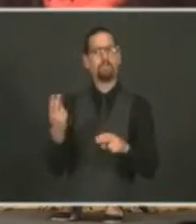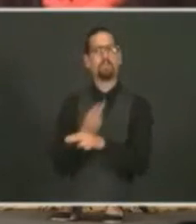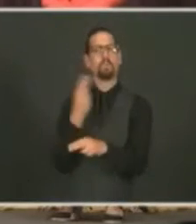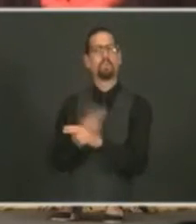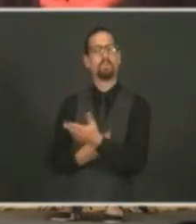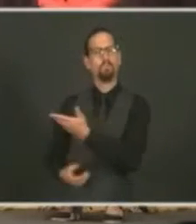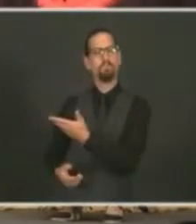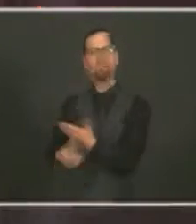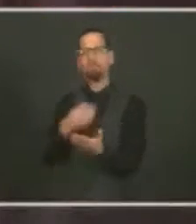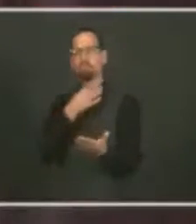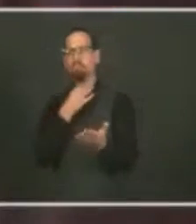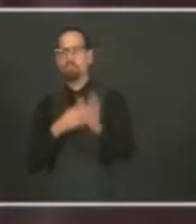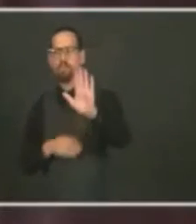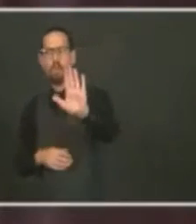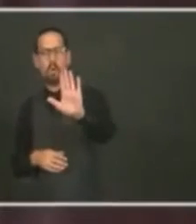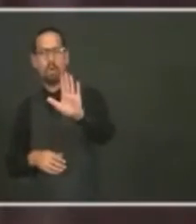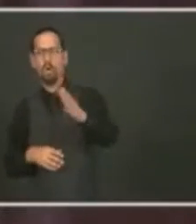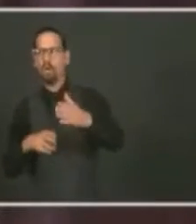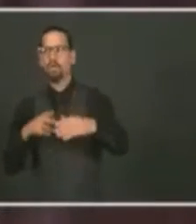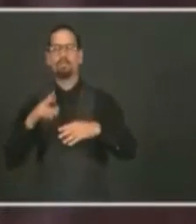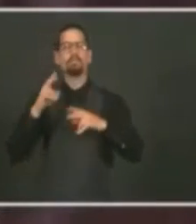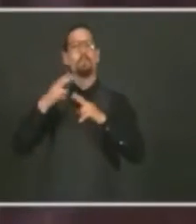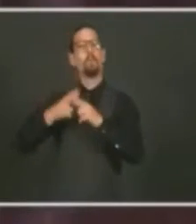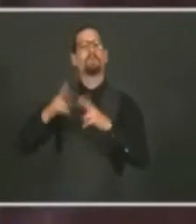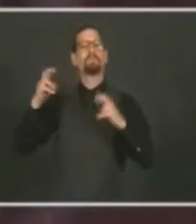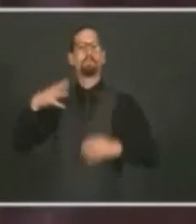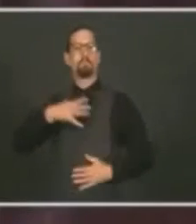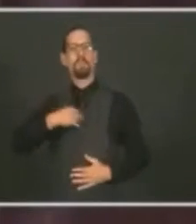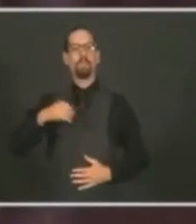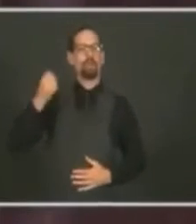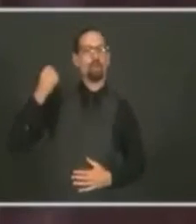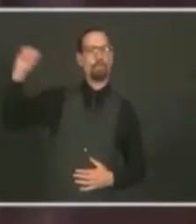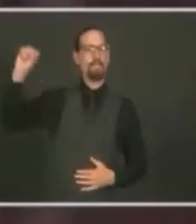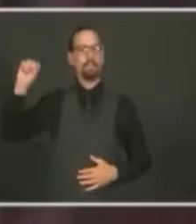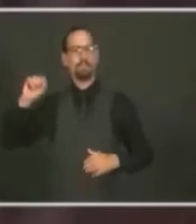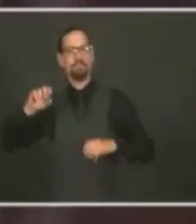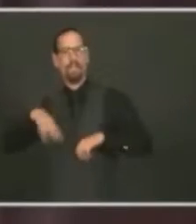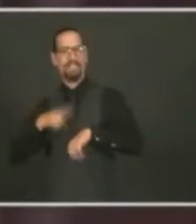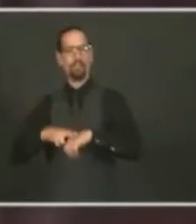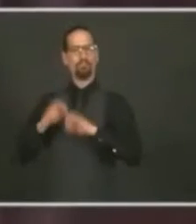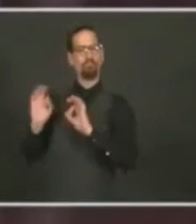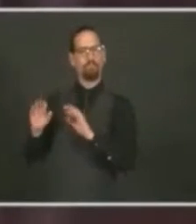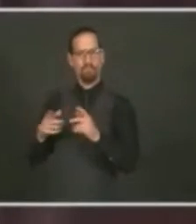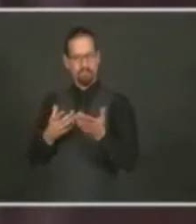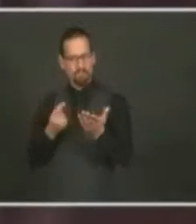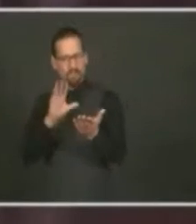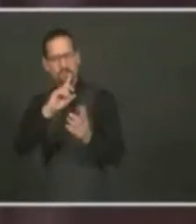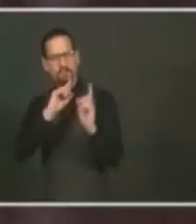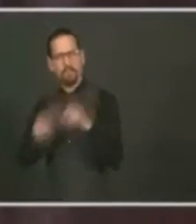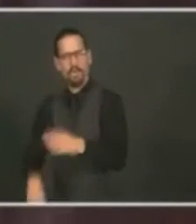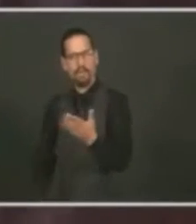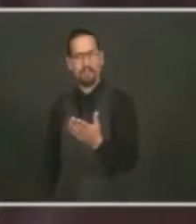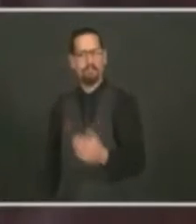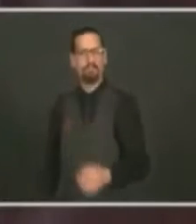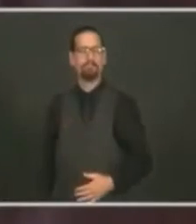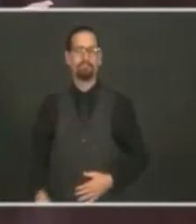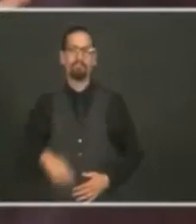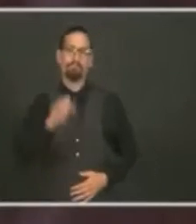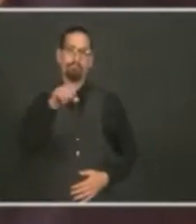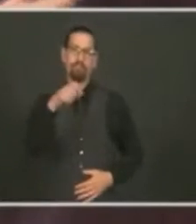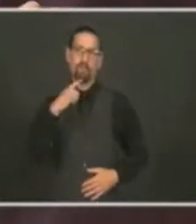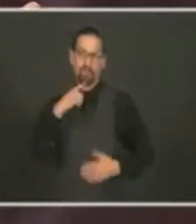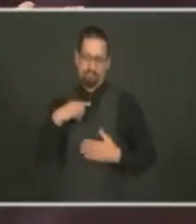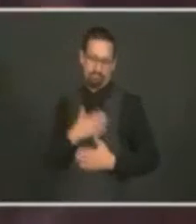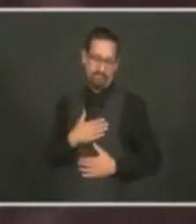nationalists? Yeah. So I appreciate you're here. This is, even though you're not a member of the press, I'm happy to answer the question. And if you want to